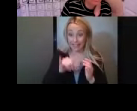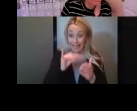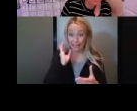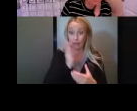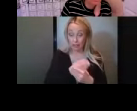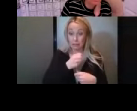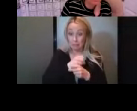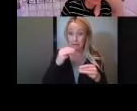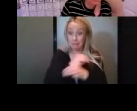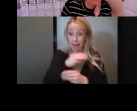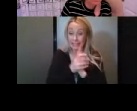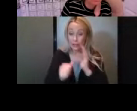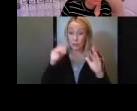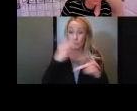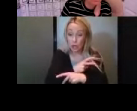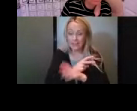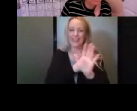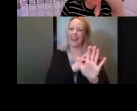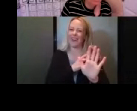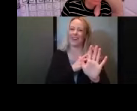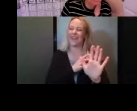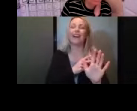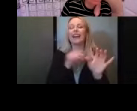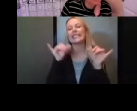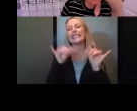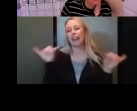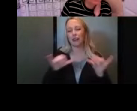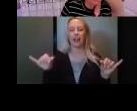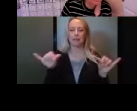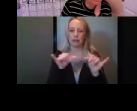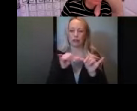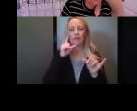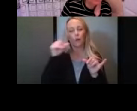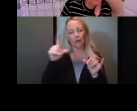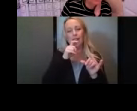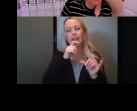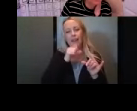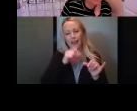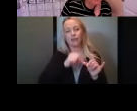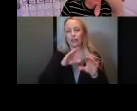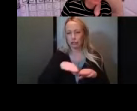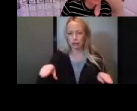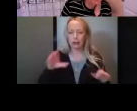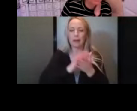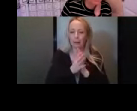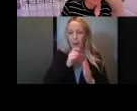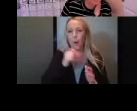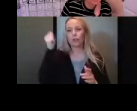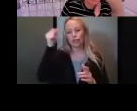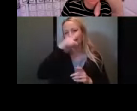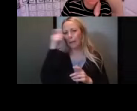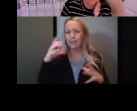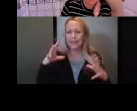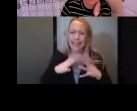skills worse. Remember, these are standardized measures that are standardized for age. The children are getting older. This is summer vacation. They're in a